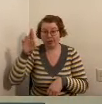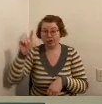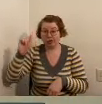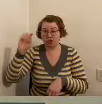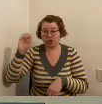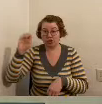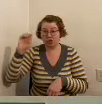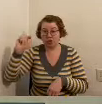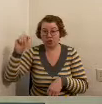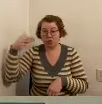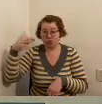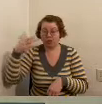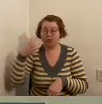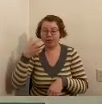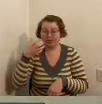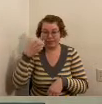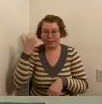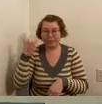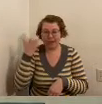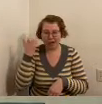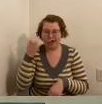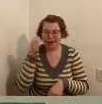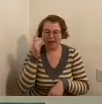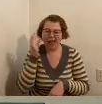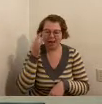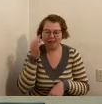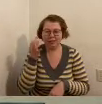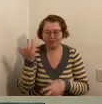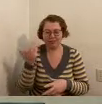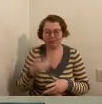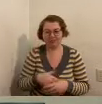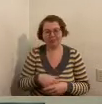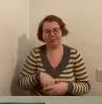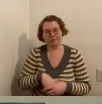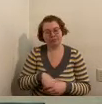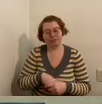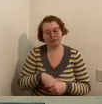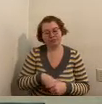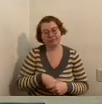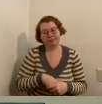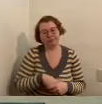and saber-toothed cats.